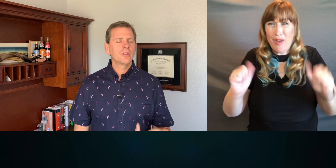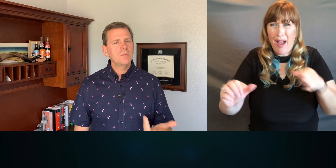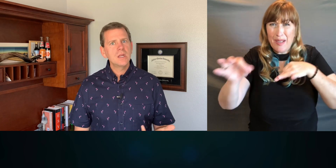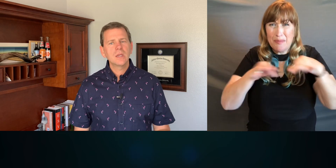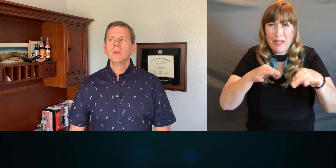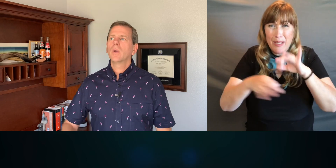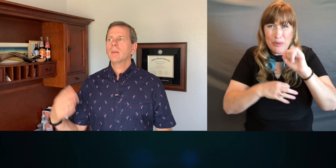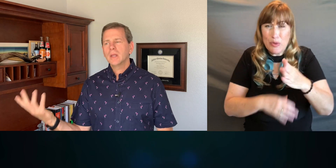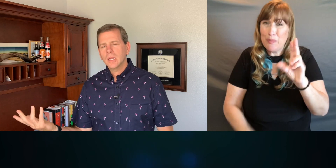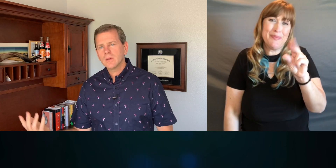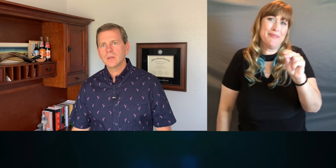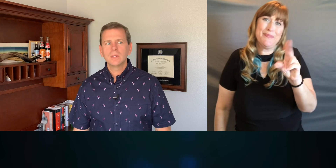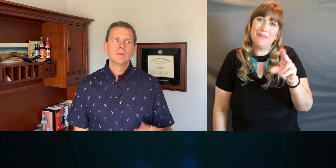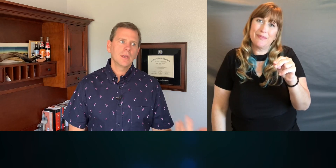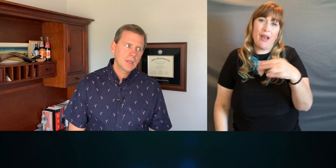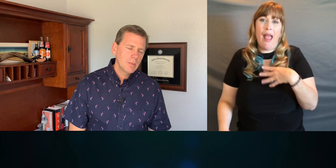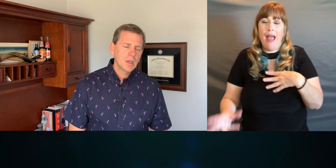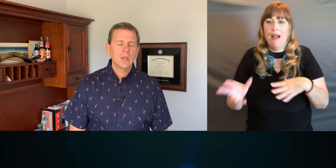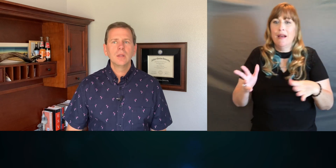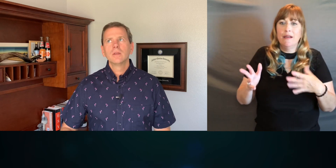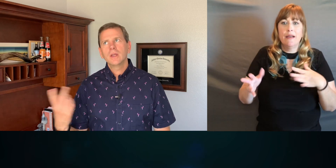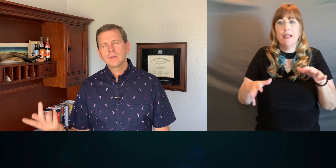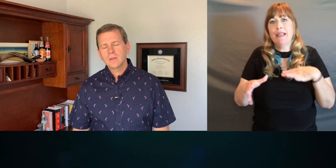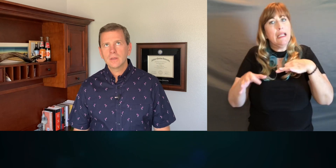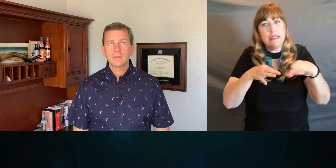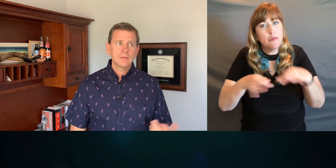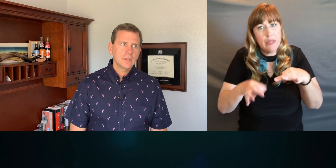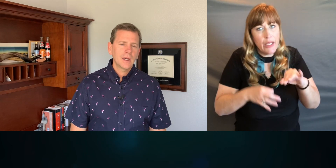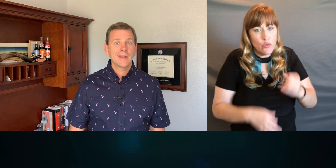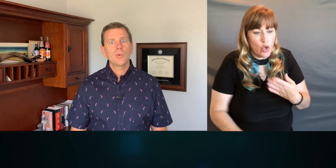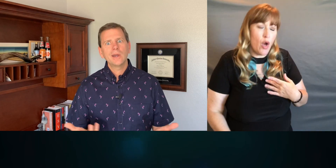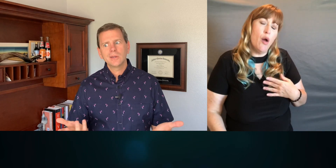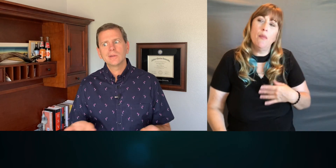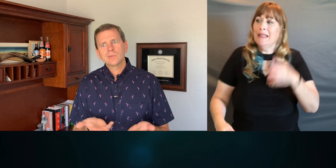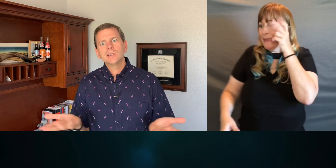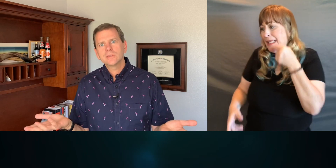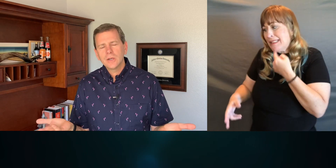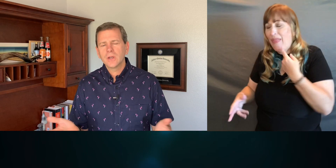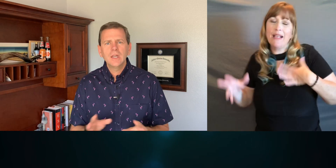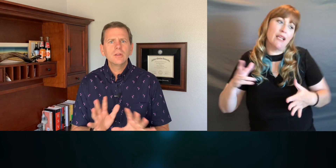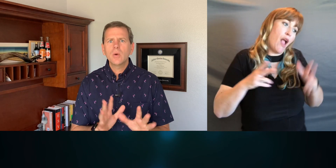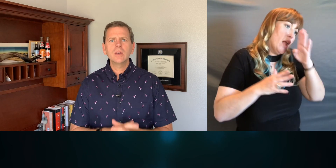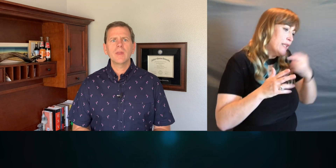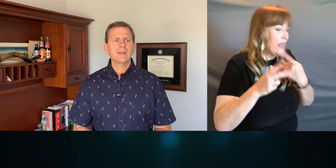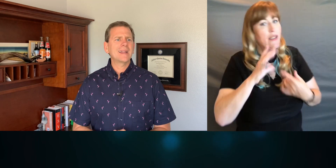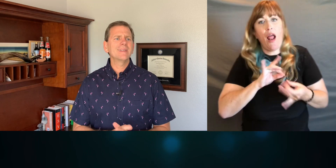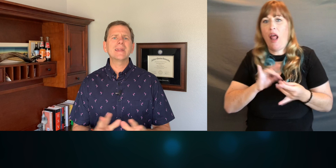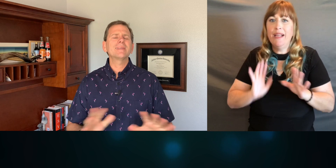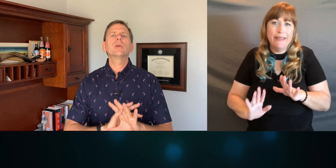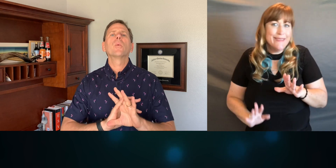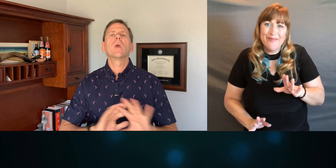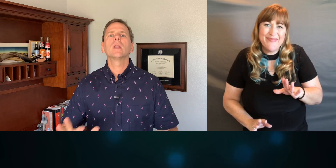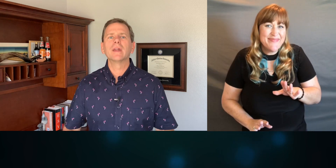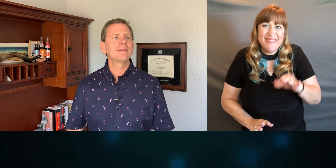there was this meeting, we had a meeting in heaven, Satan came in, Satan said this, I said that, that's why, you know, that's why you're suffering. He didn't go into all, he's like,